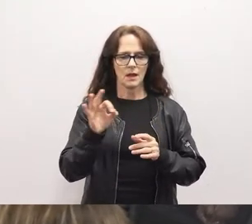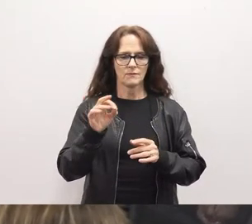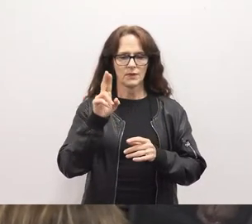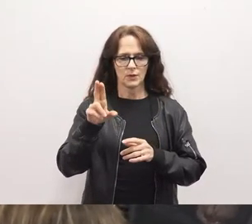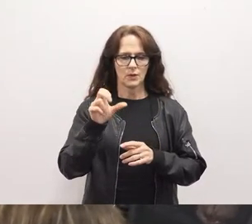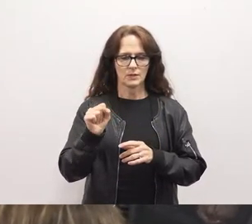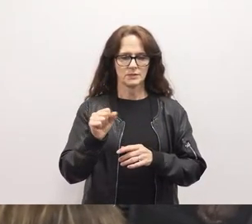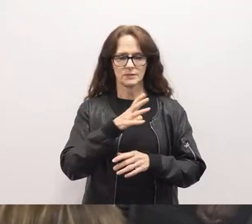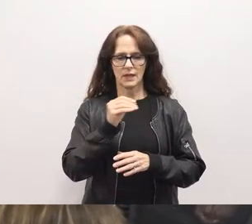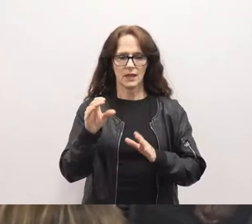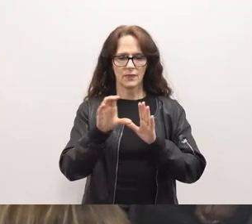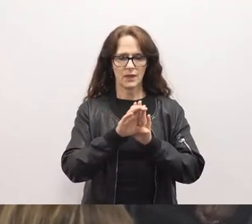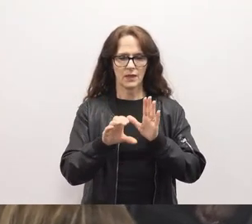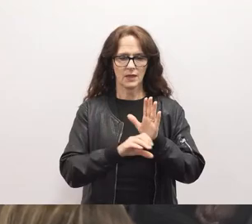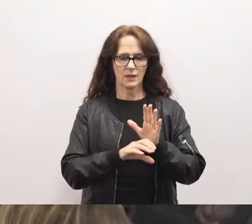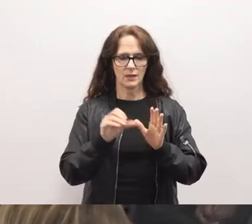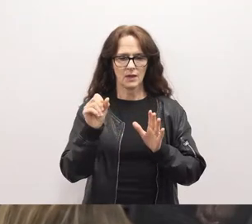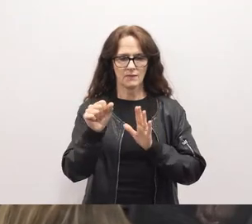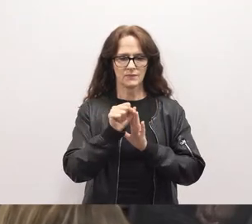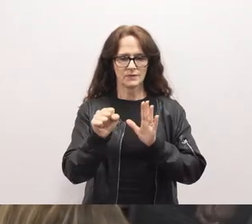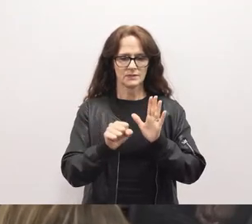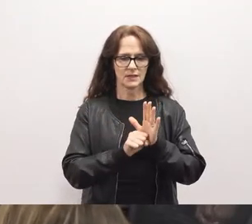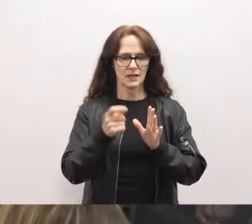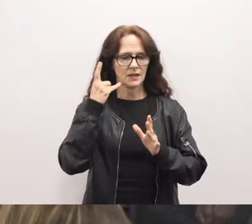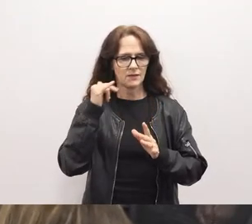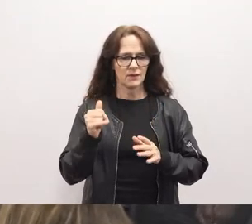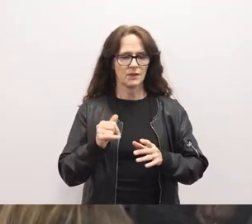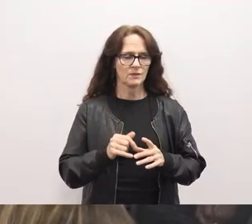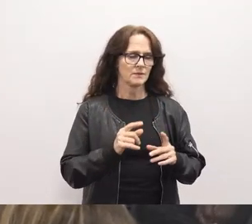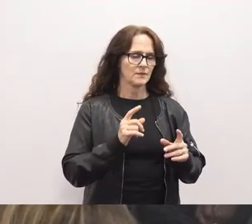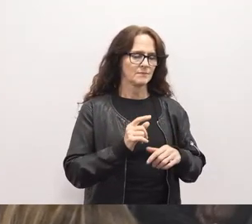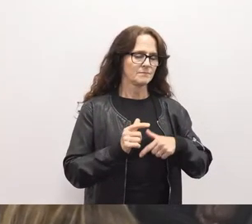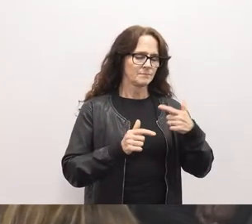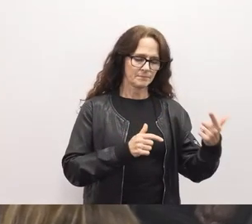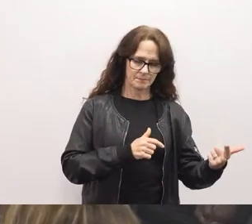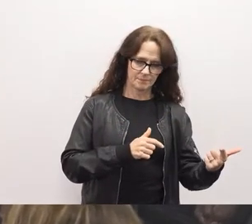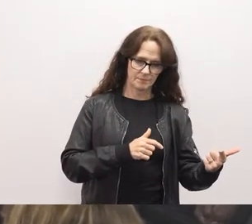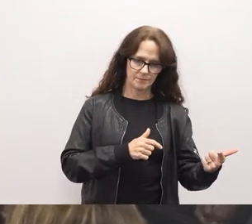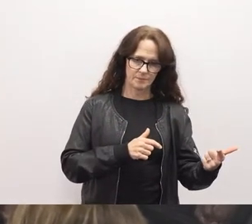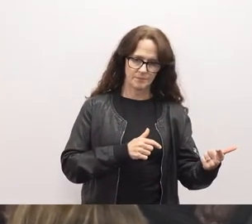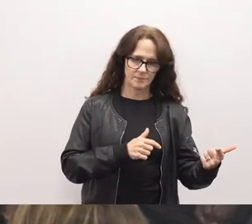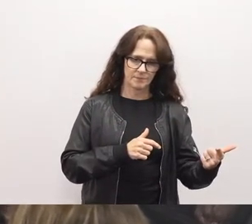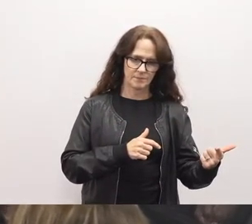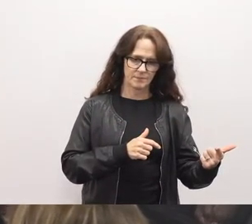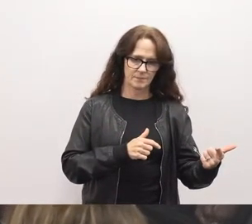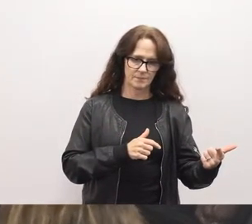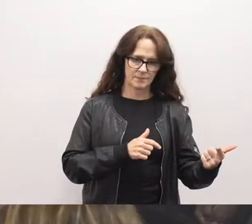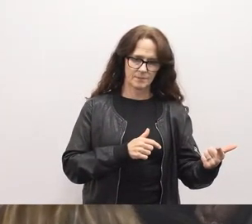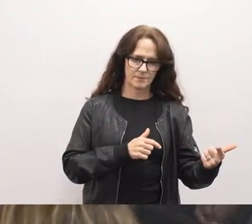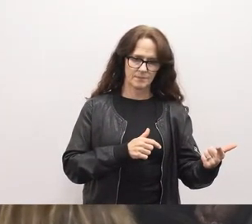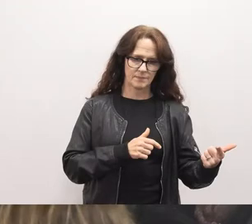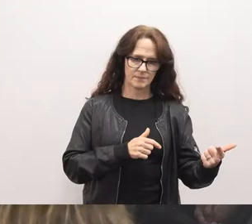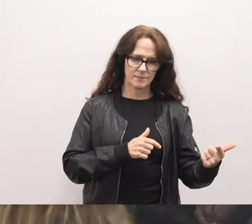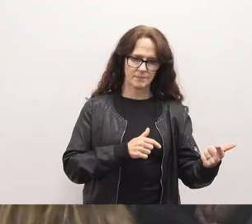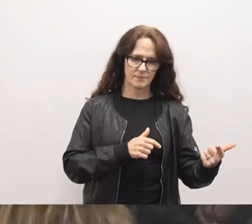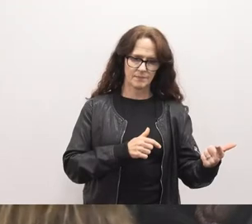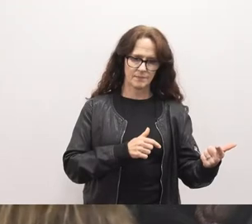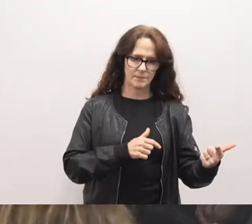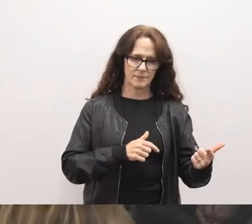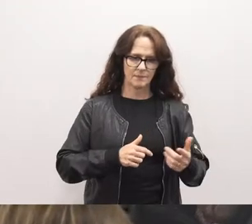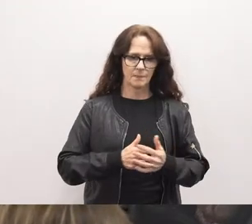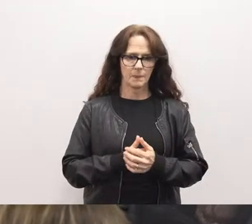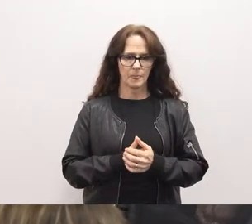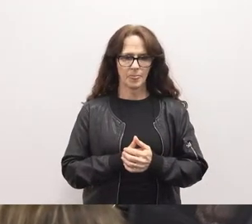States and the Constitution of the State of California. To the Constitution of the United States and to the Constitution of the State of